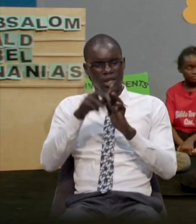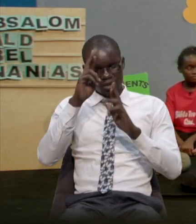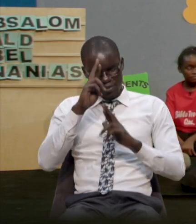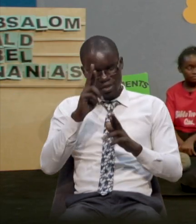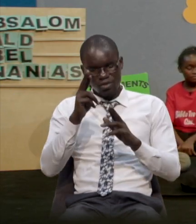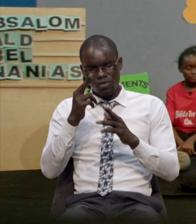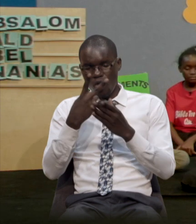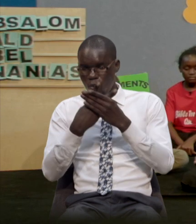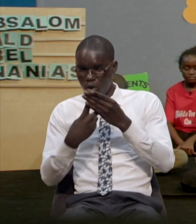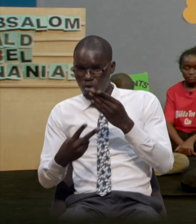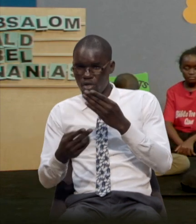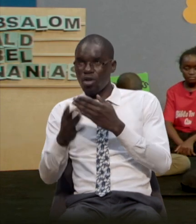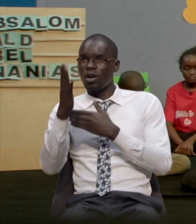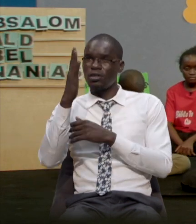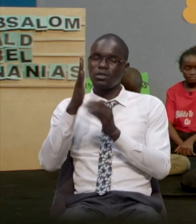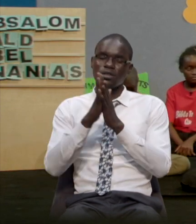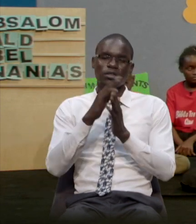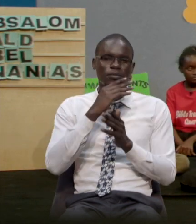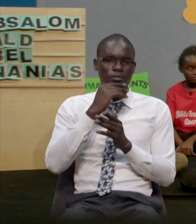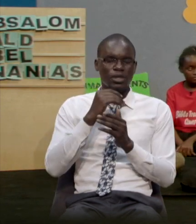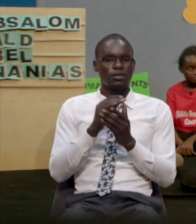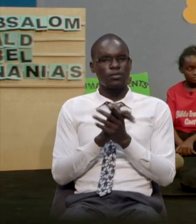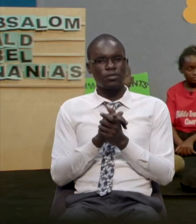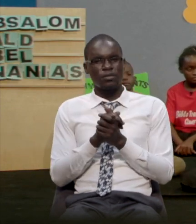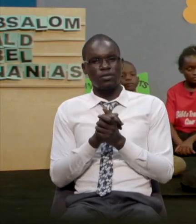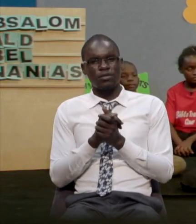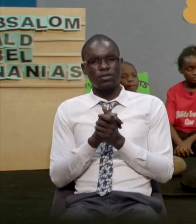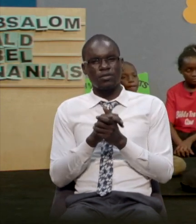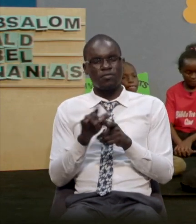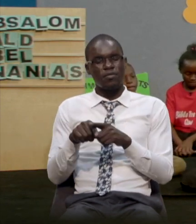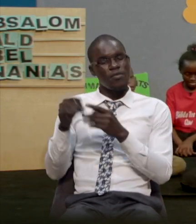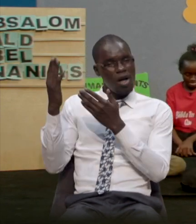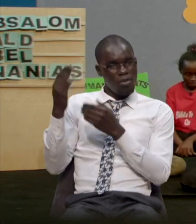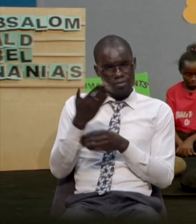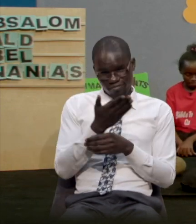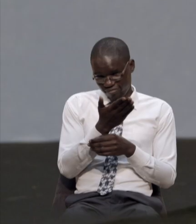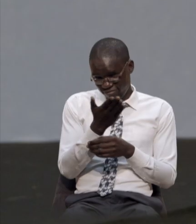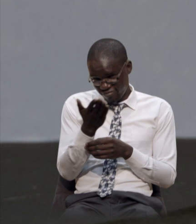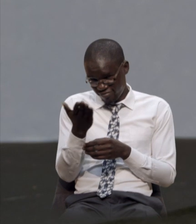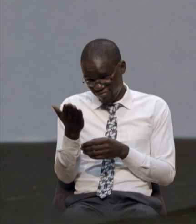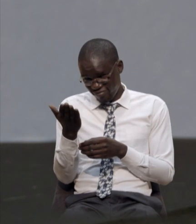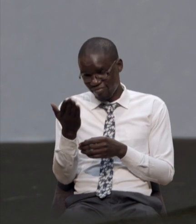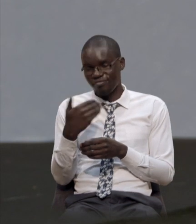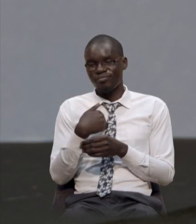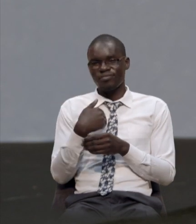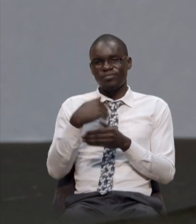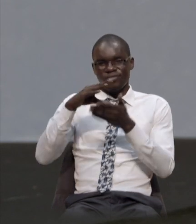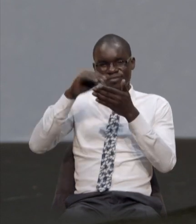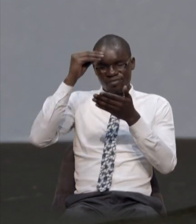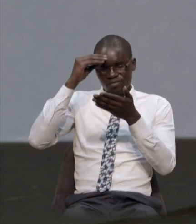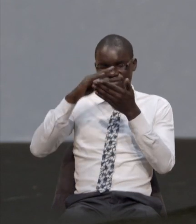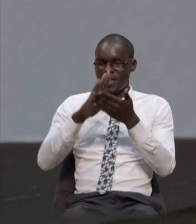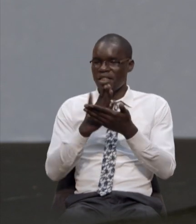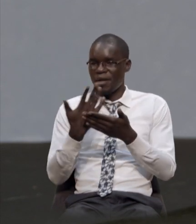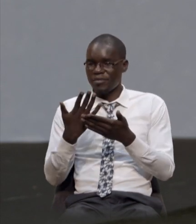We should respect both God and man. And I hope you have learned something at home. And I want us